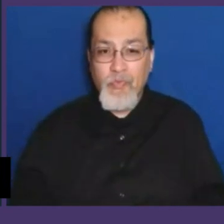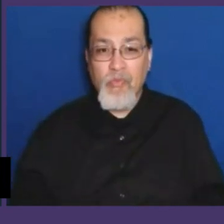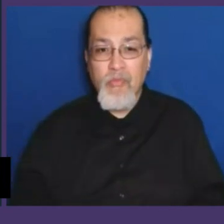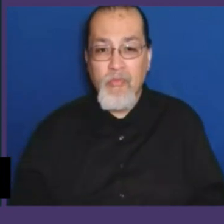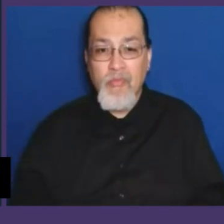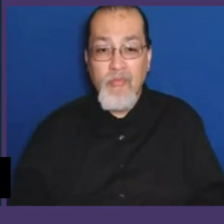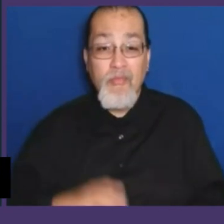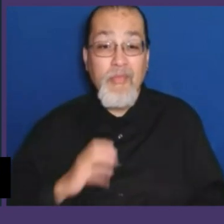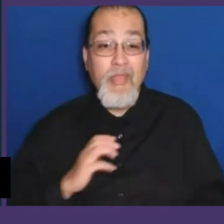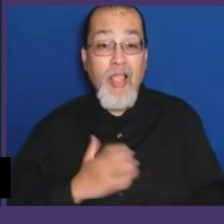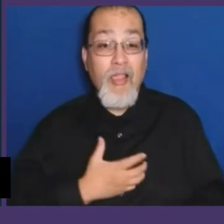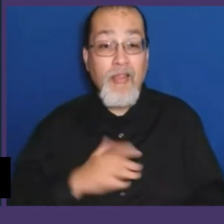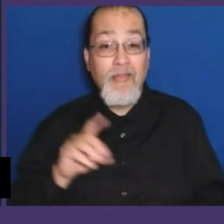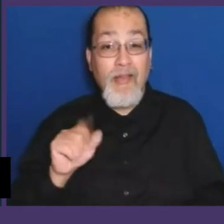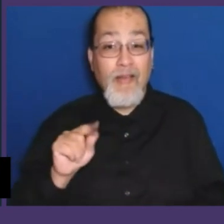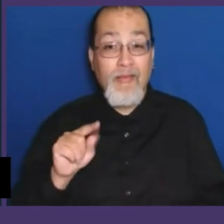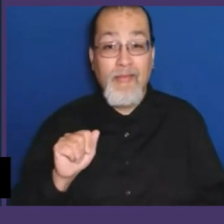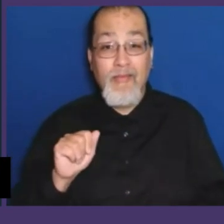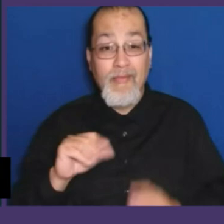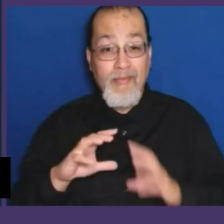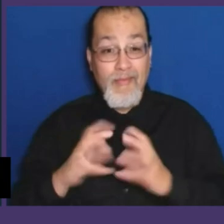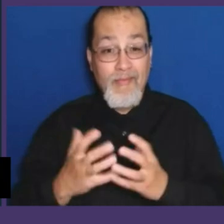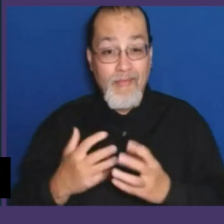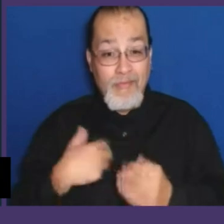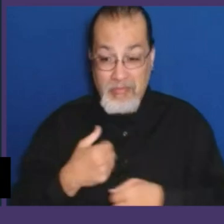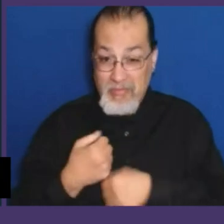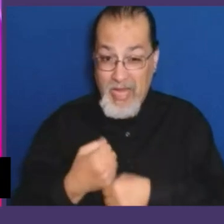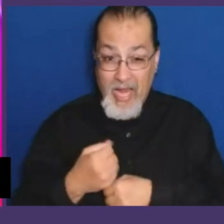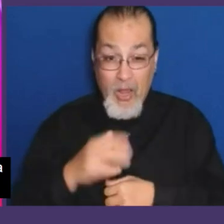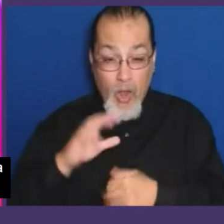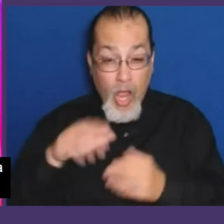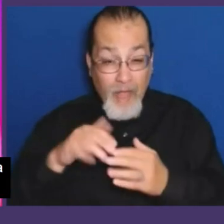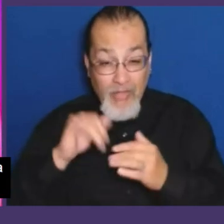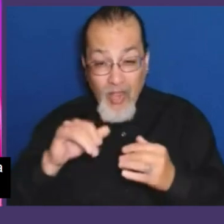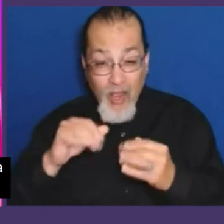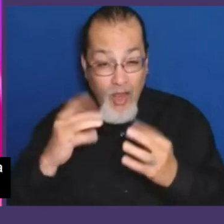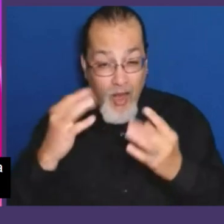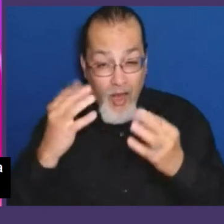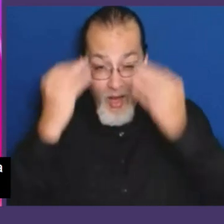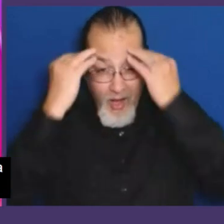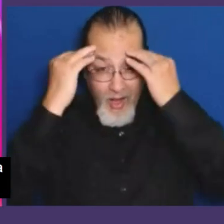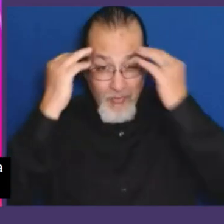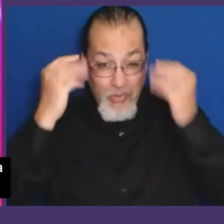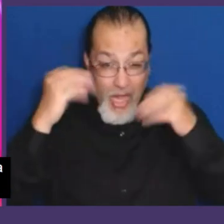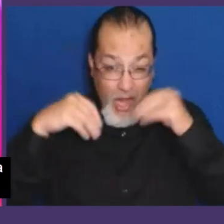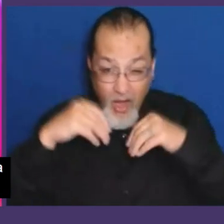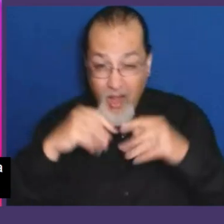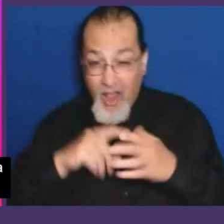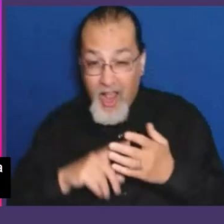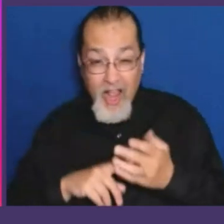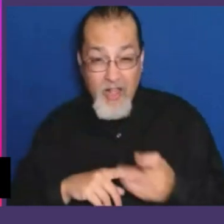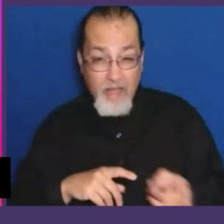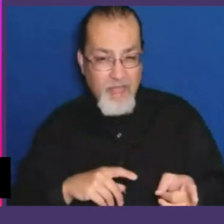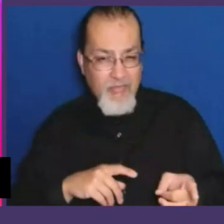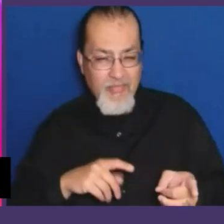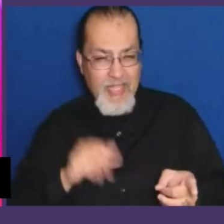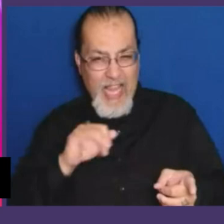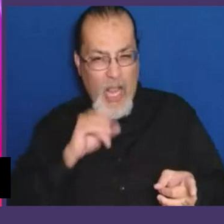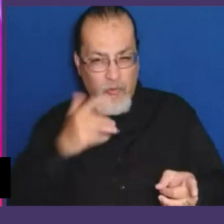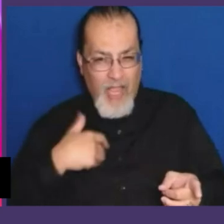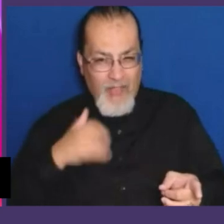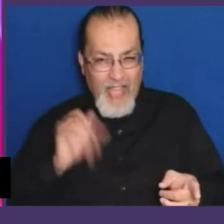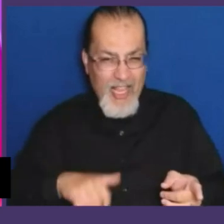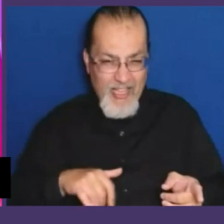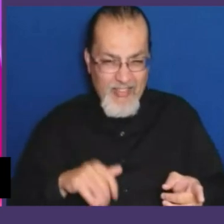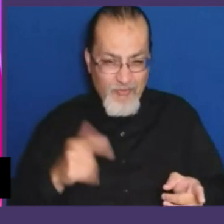LLMs, all of that internal dialogue is completely stripped. And unlike you, the GPT will look at every single token